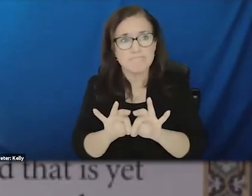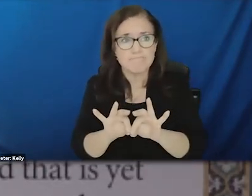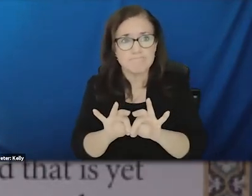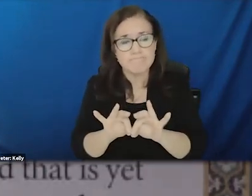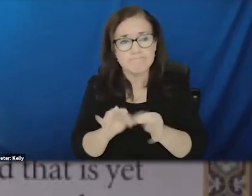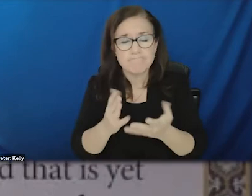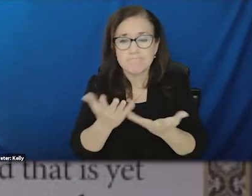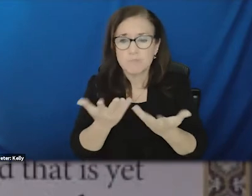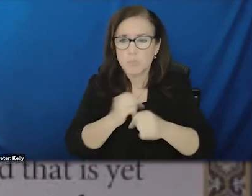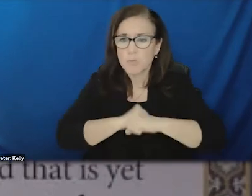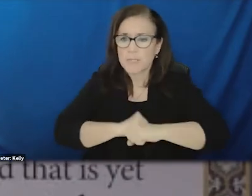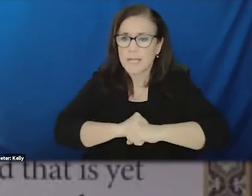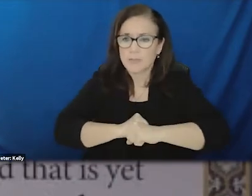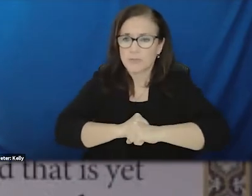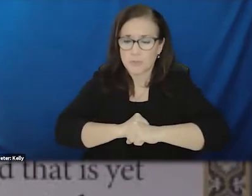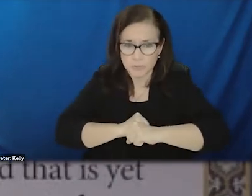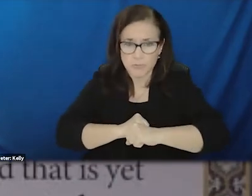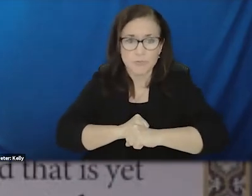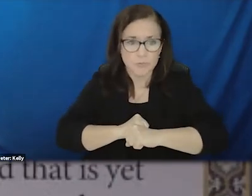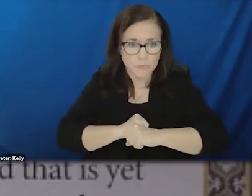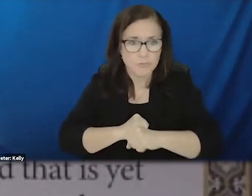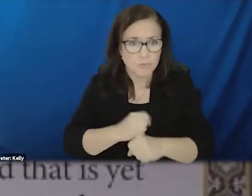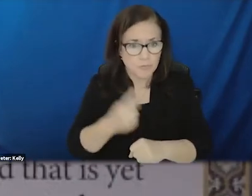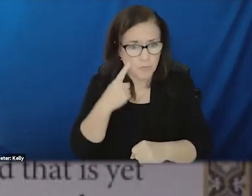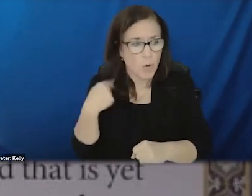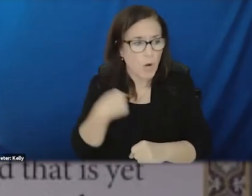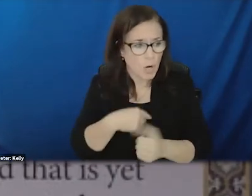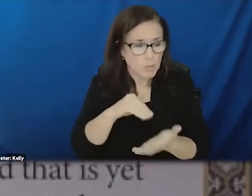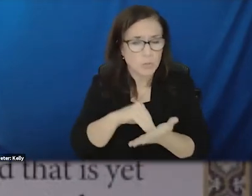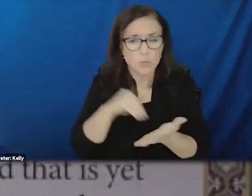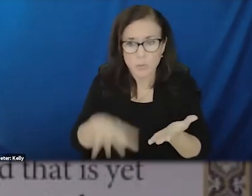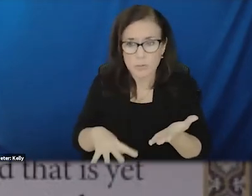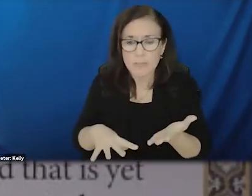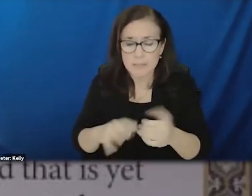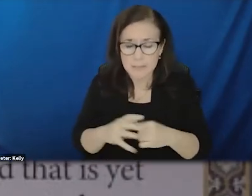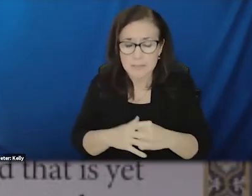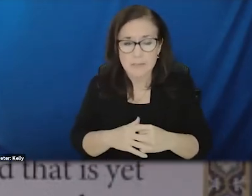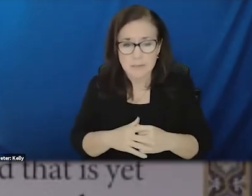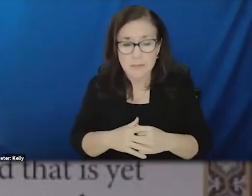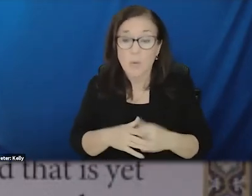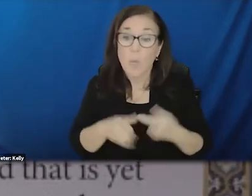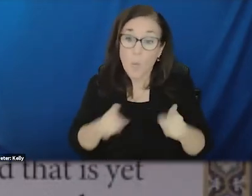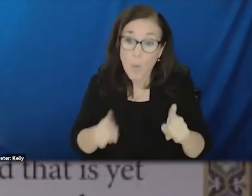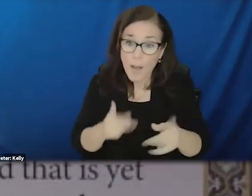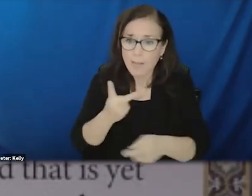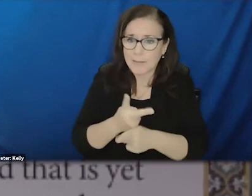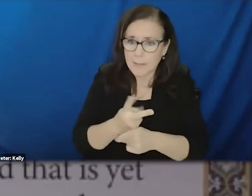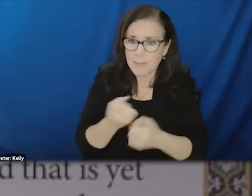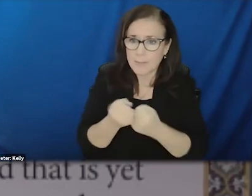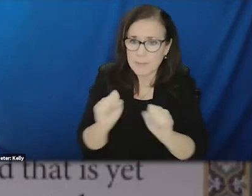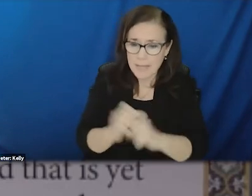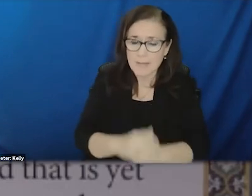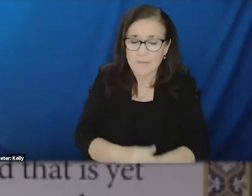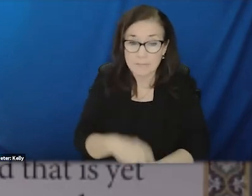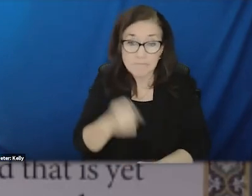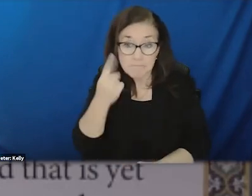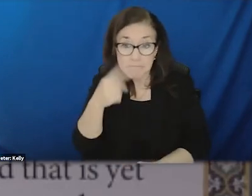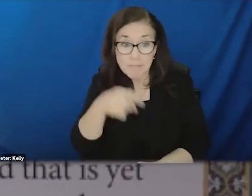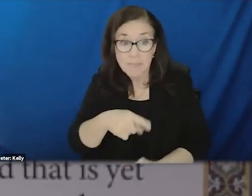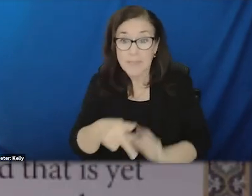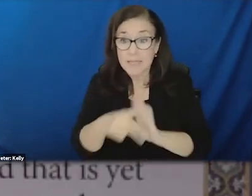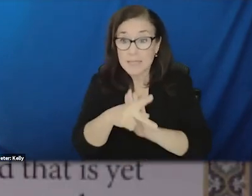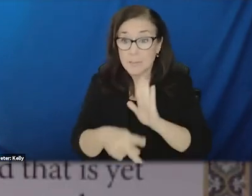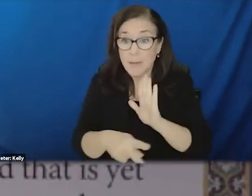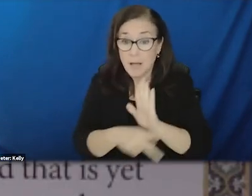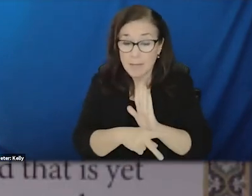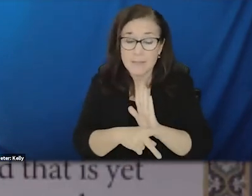protections in place for our students while still maintaining safety. So this policy really is about